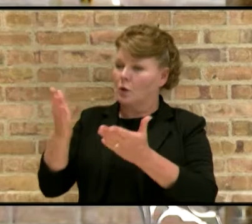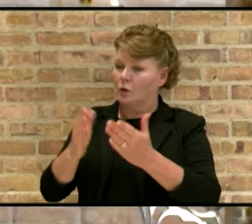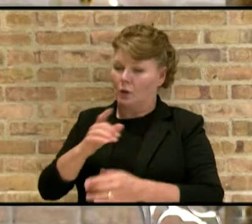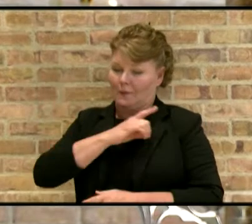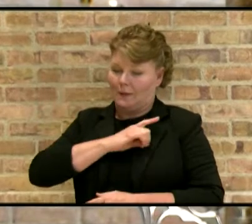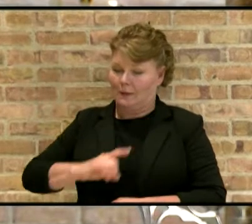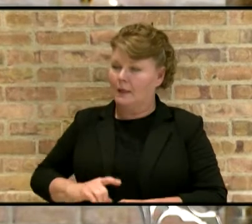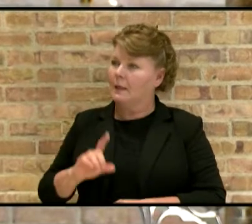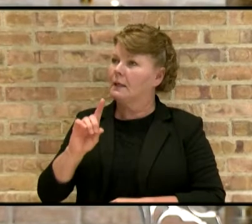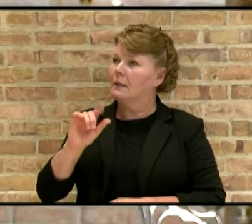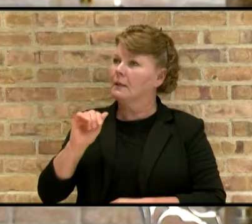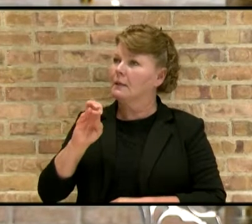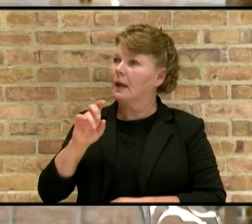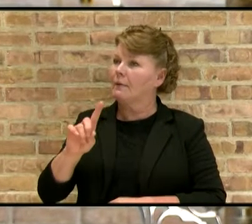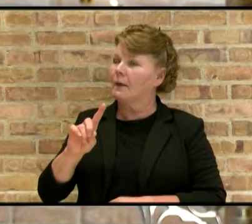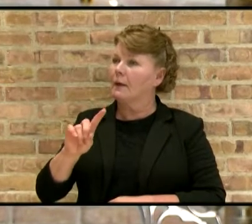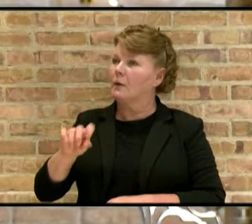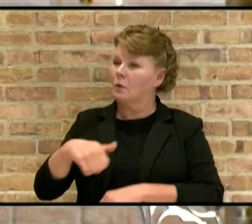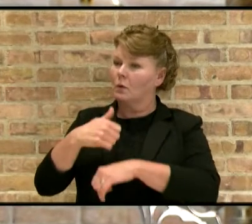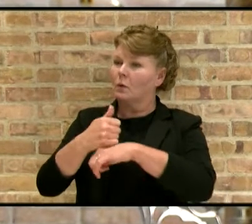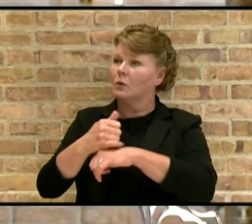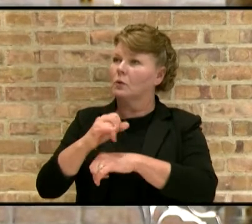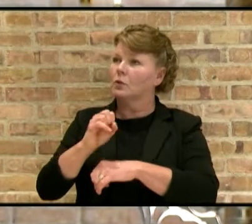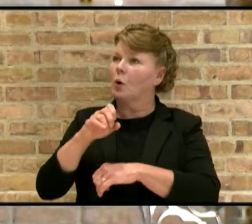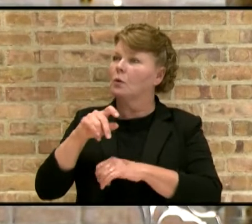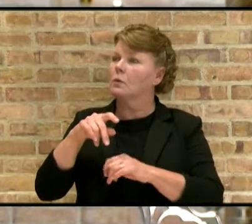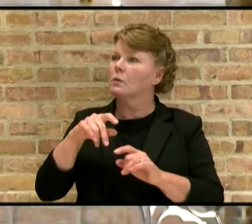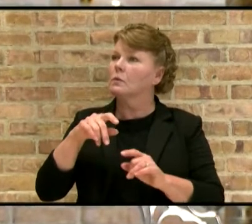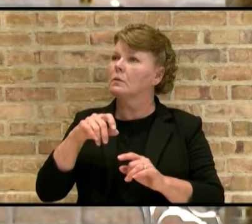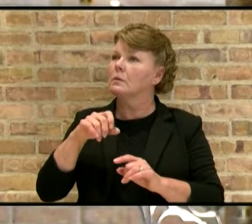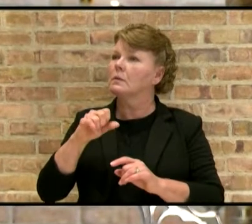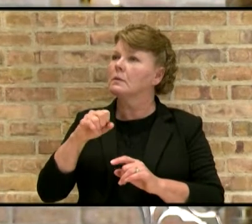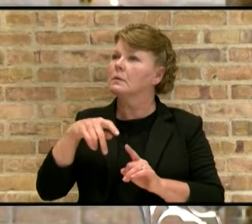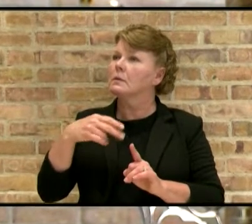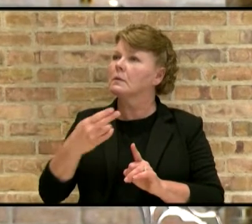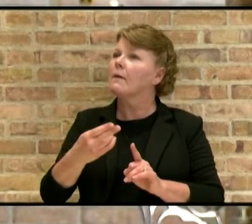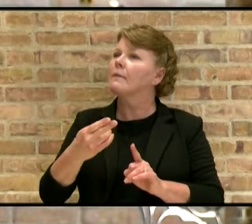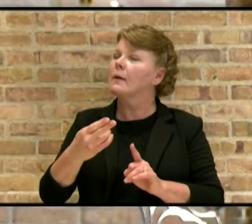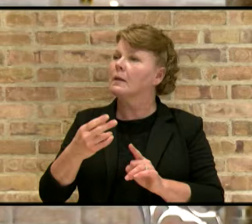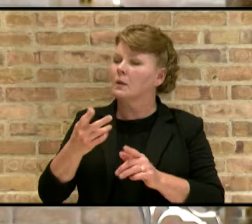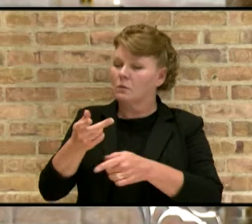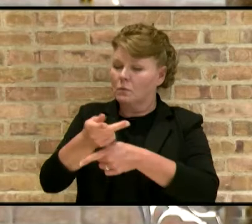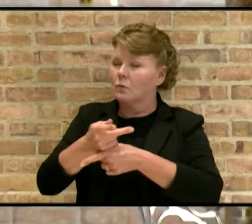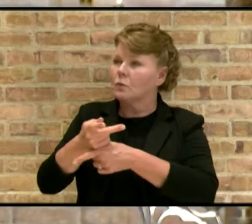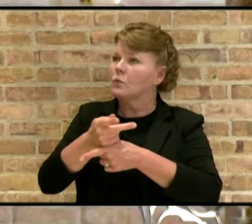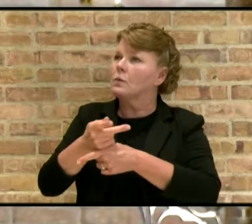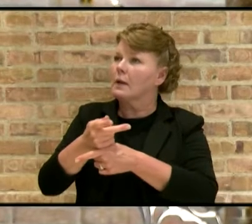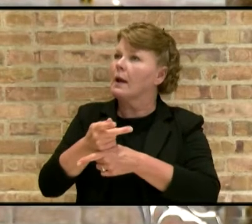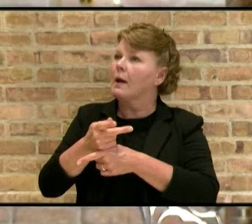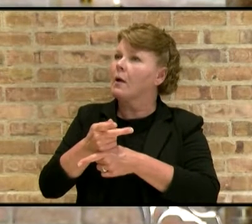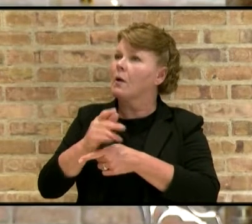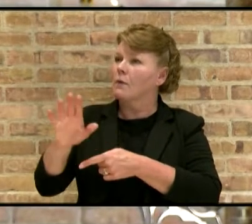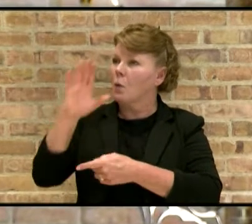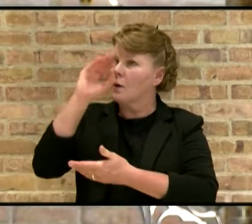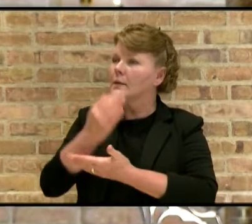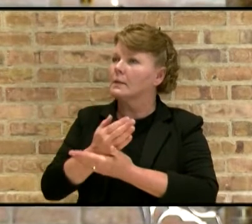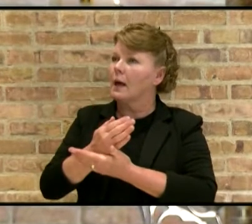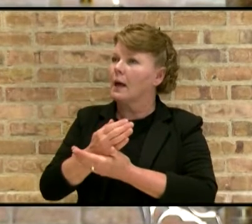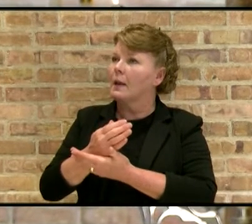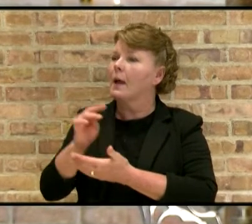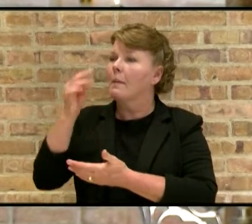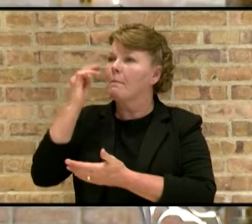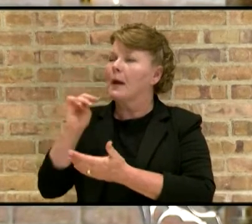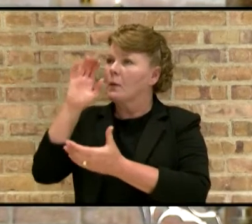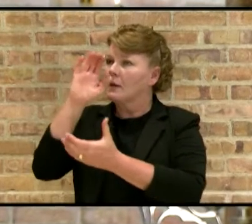David, you raise up Joseph to be the guardian of your incarnate son, the husband of Mary. Your